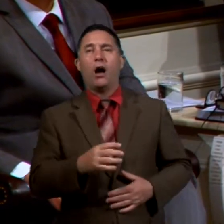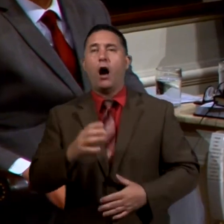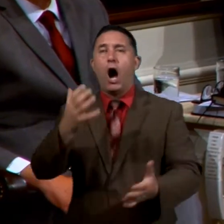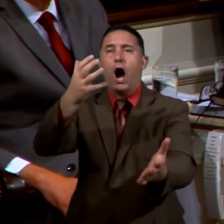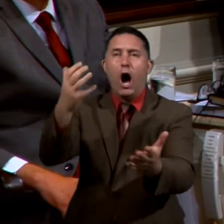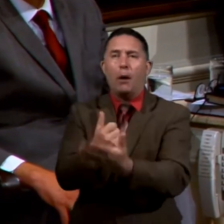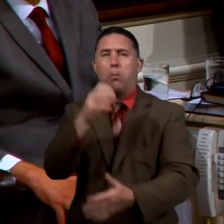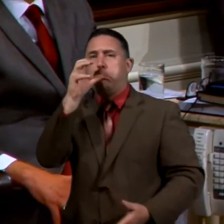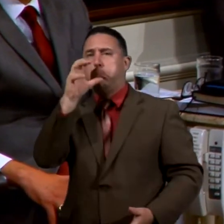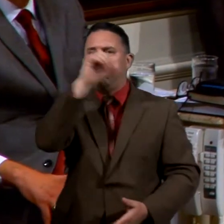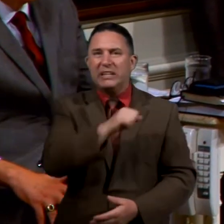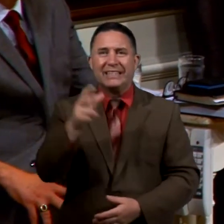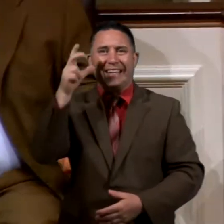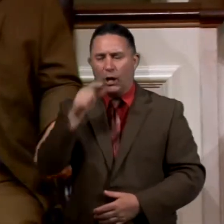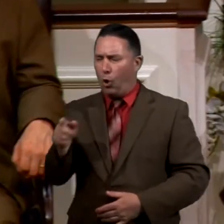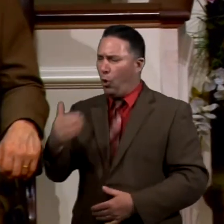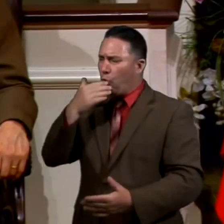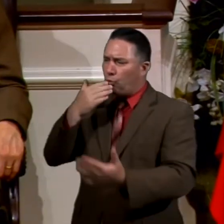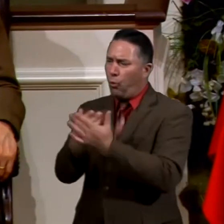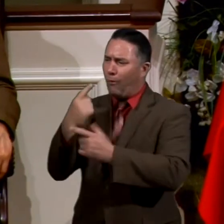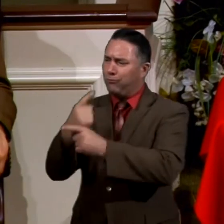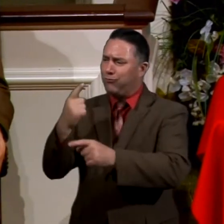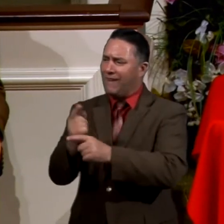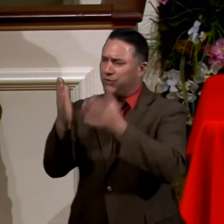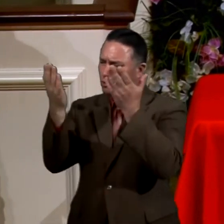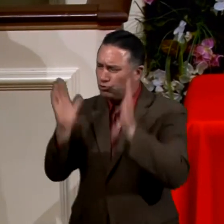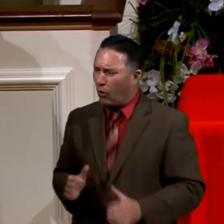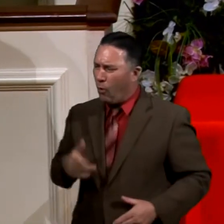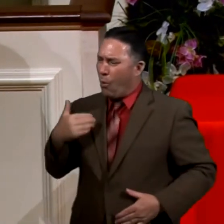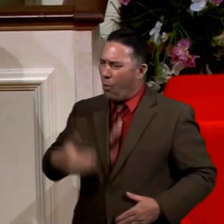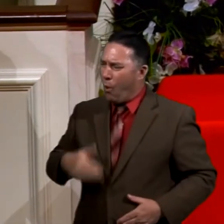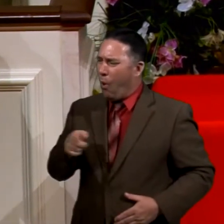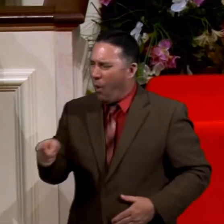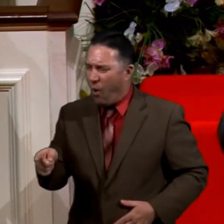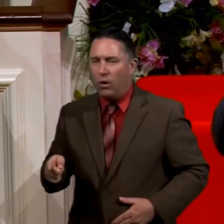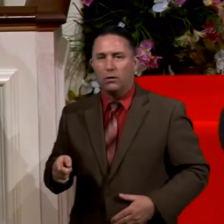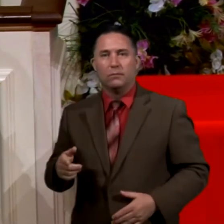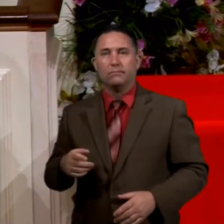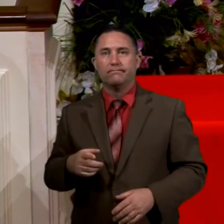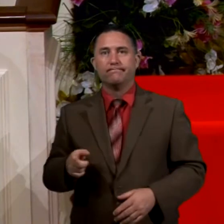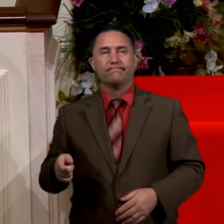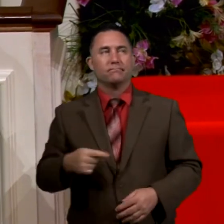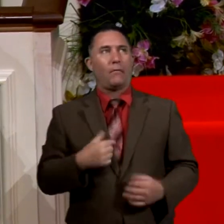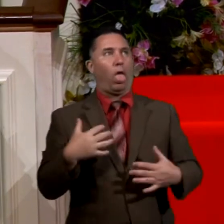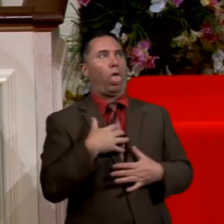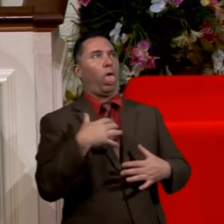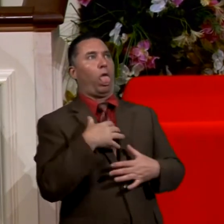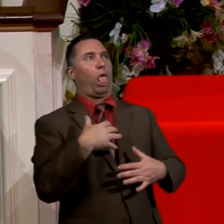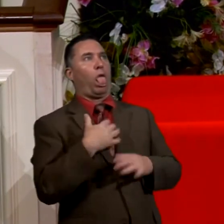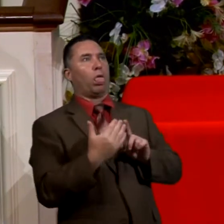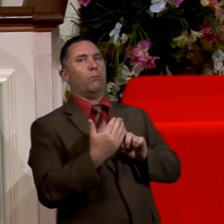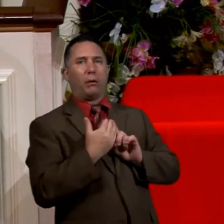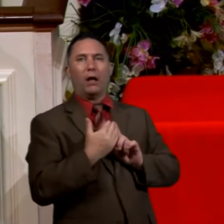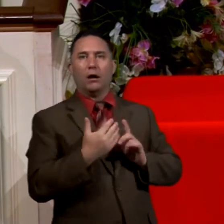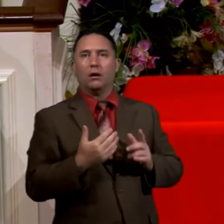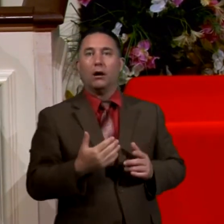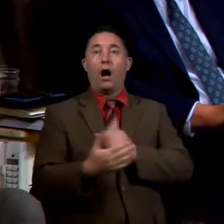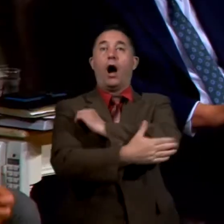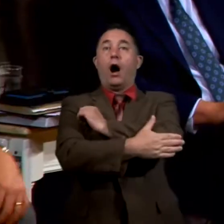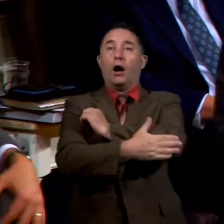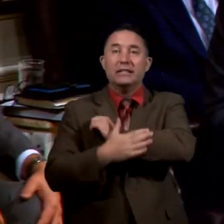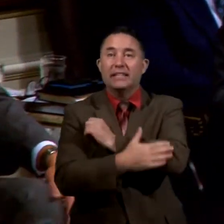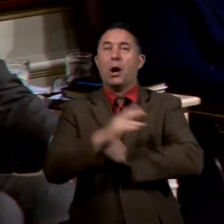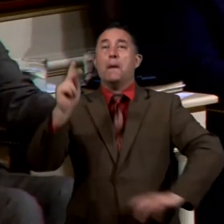on the opportunity to hear, "Thou good and faithful servant," because he was gripped with fear. Boy, we've seen our nation. We've